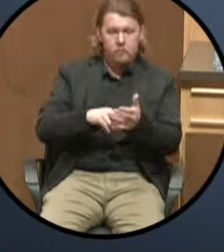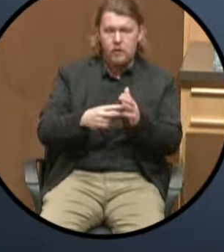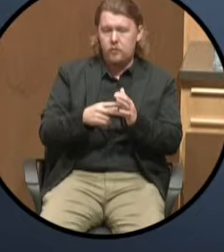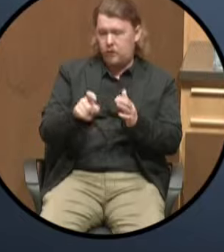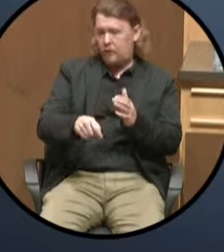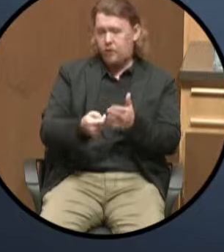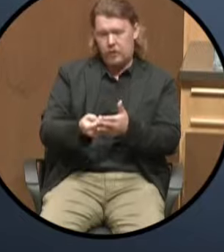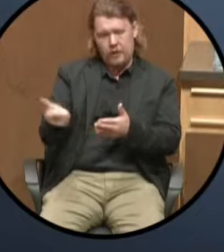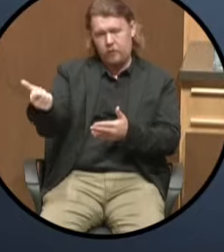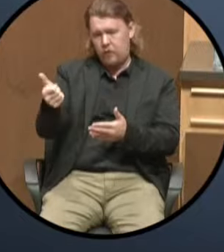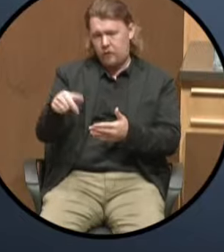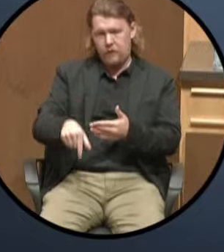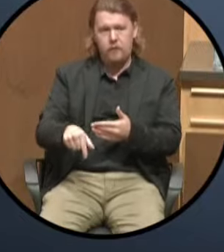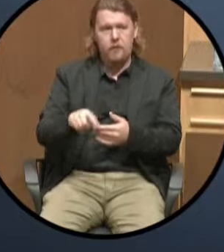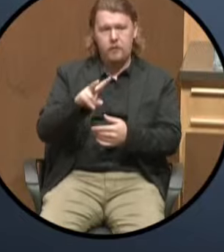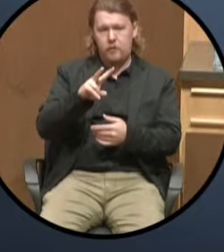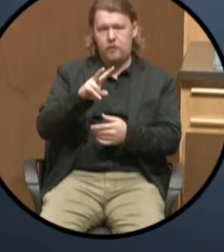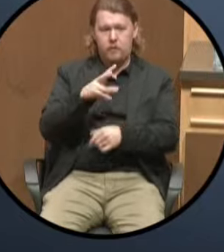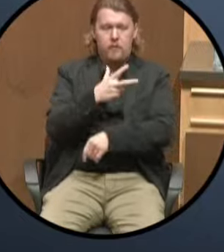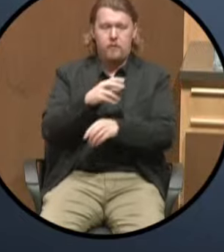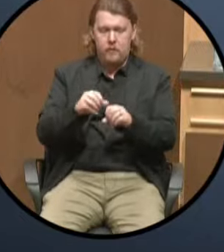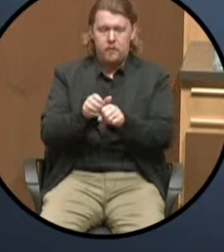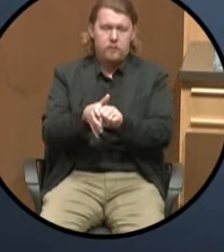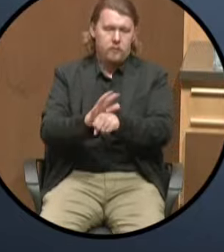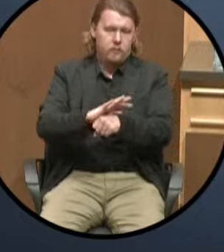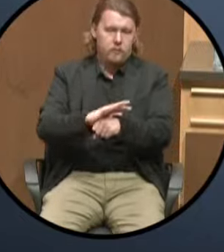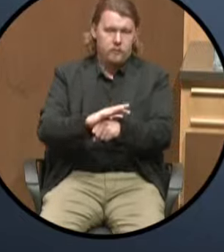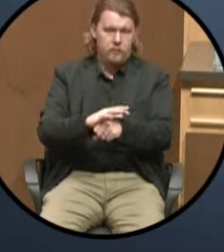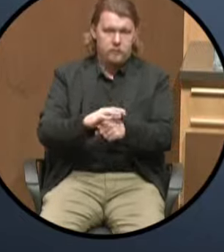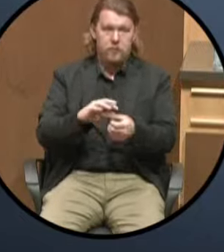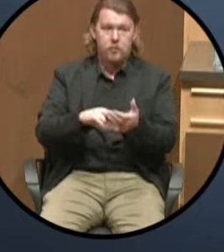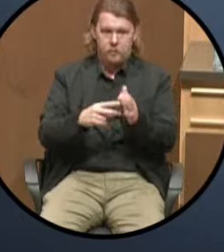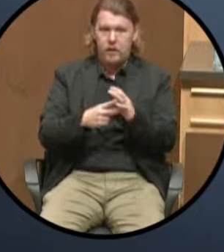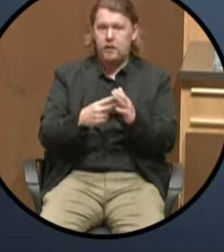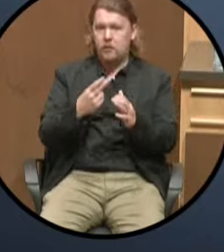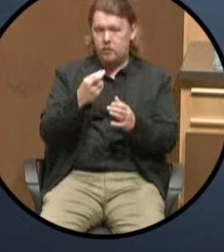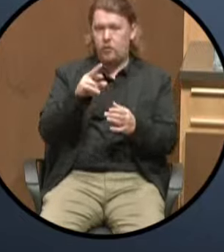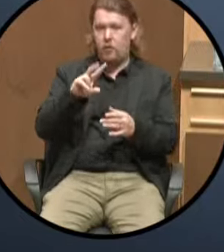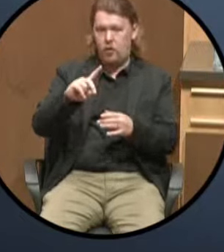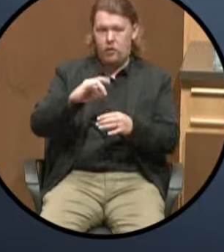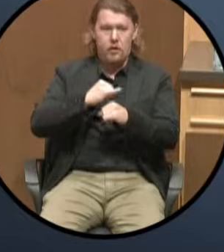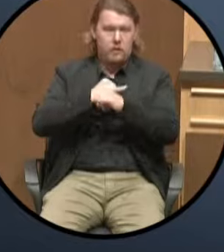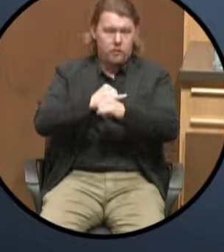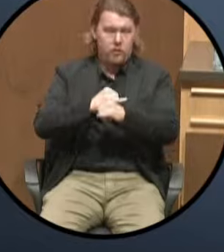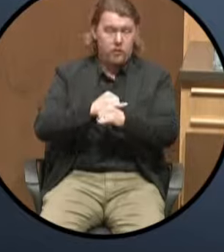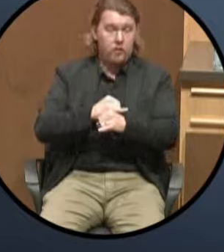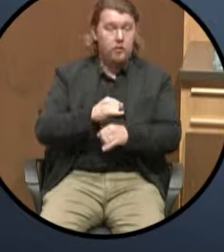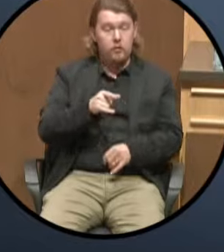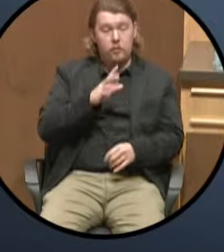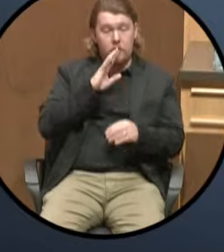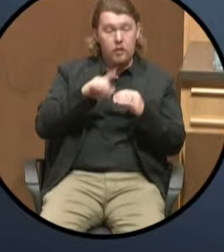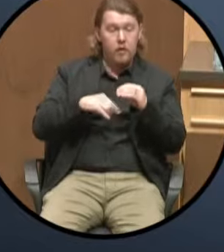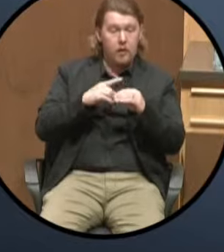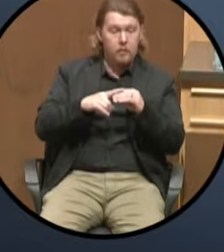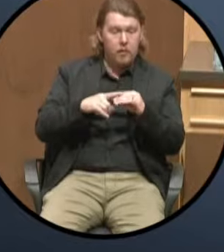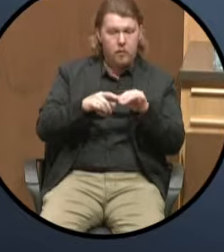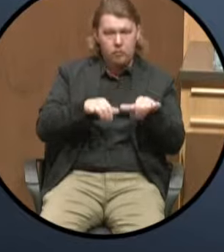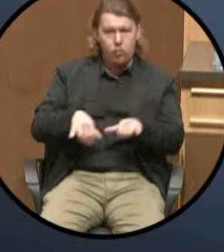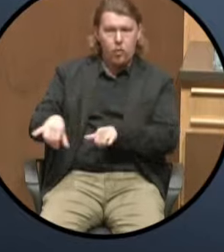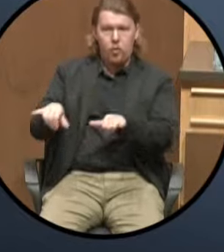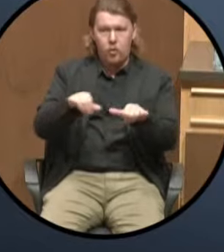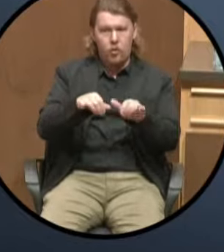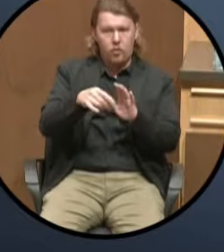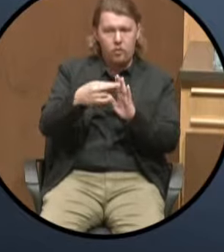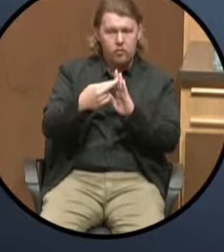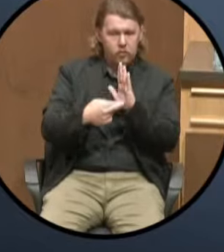means immunity, herd immunity. All of that has to be taken care of. When you talk about protocols for vaccination and saying that